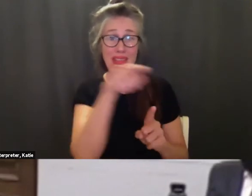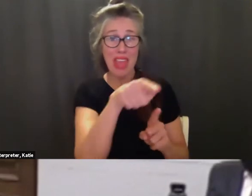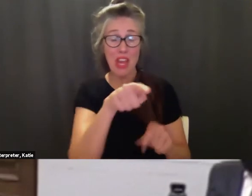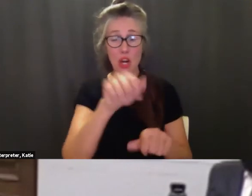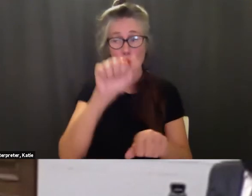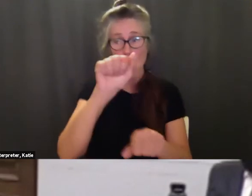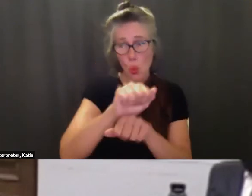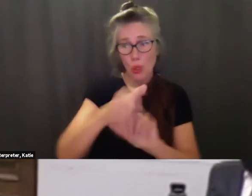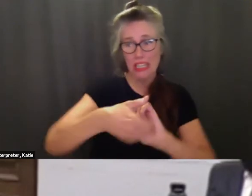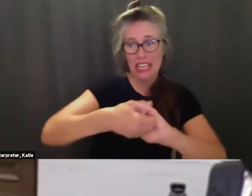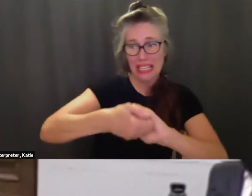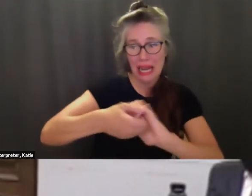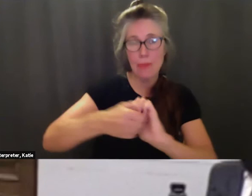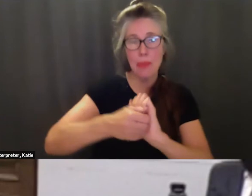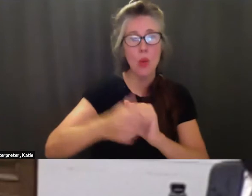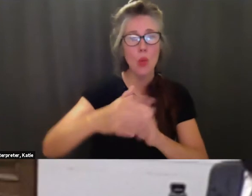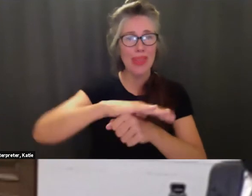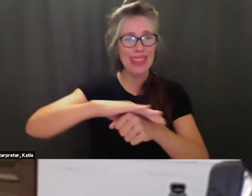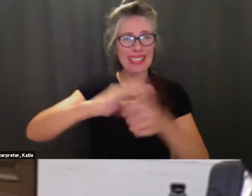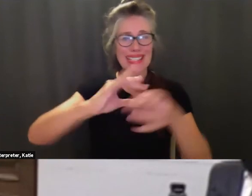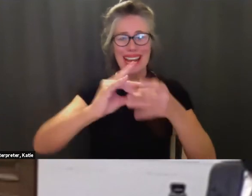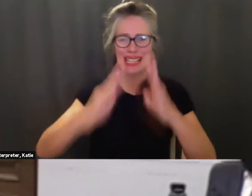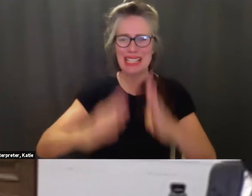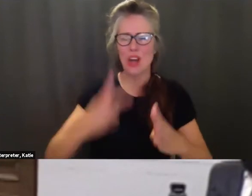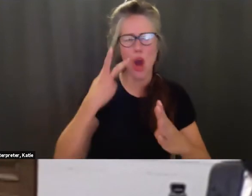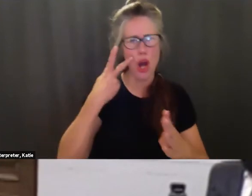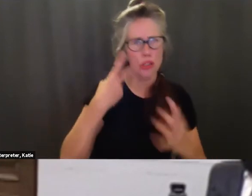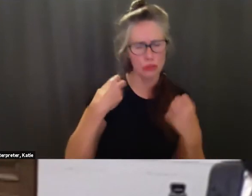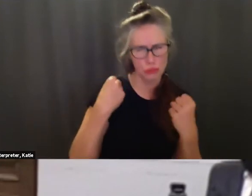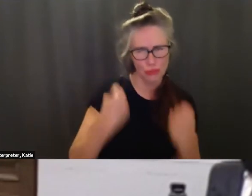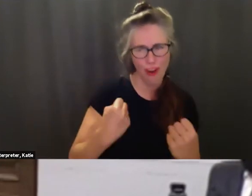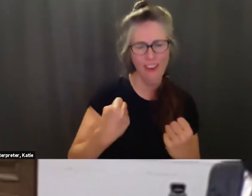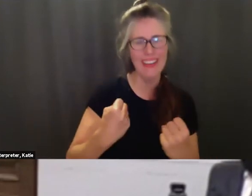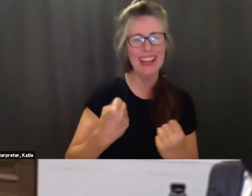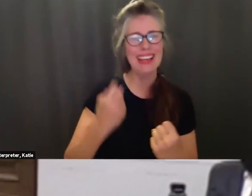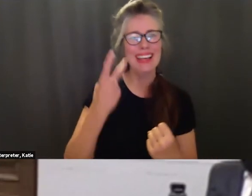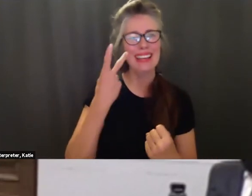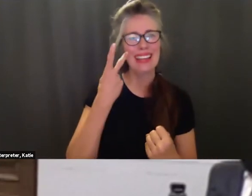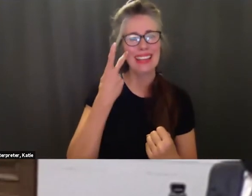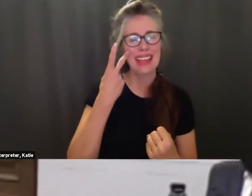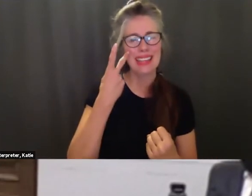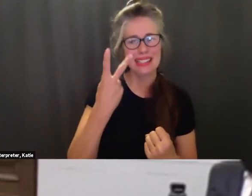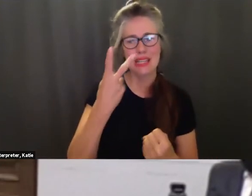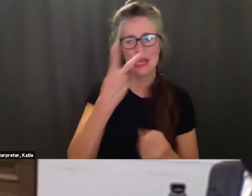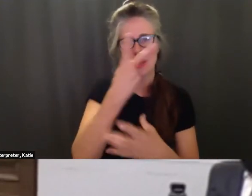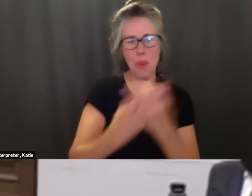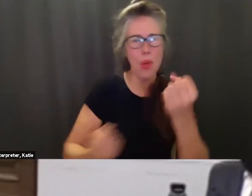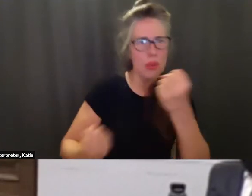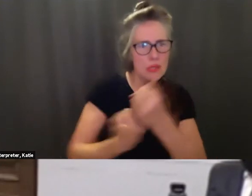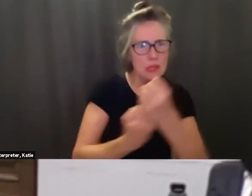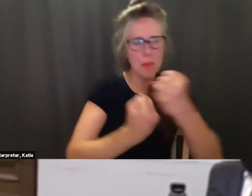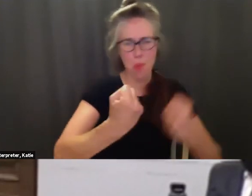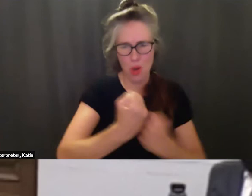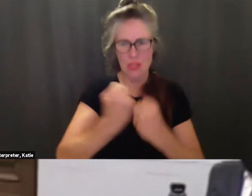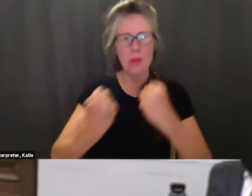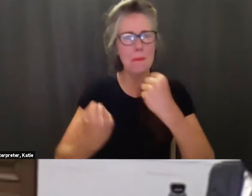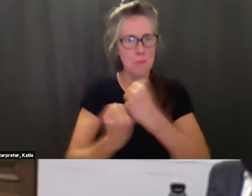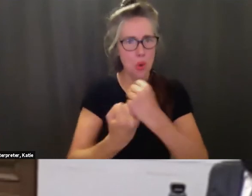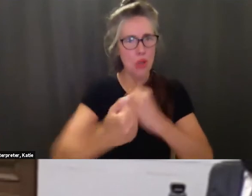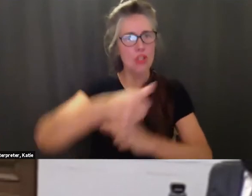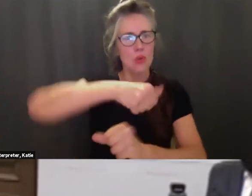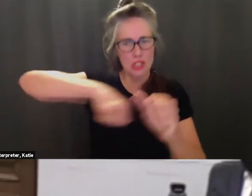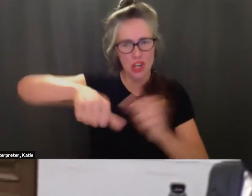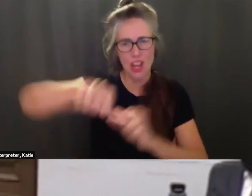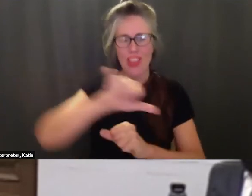liaisons is a strong one, that they see each other also as supports to one another as a